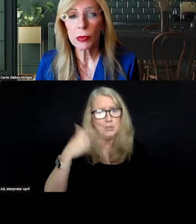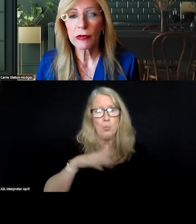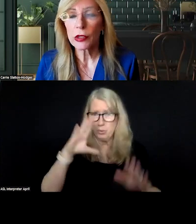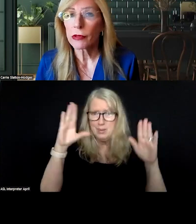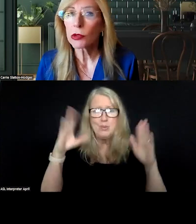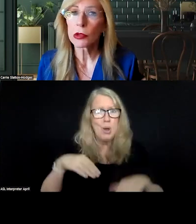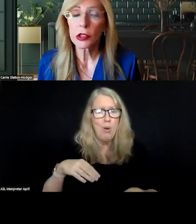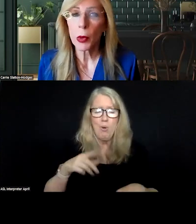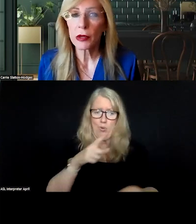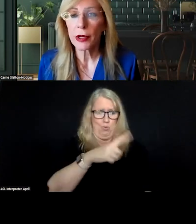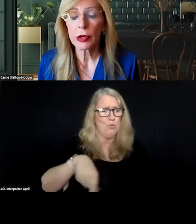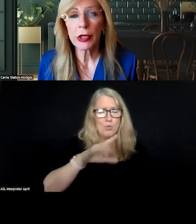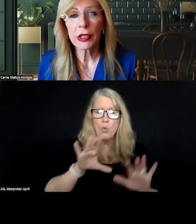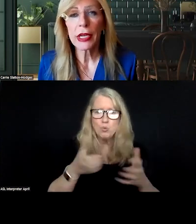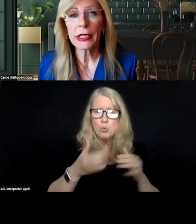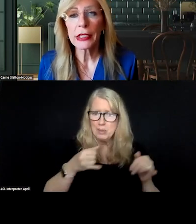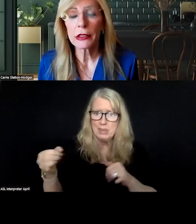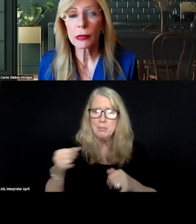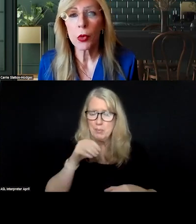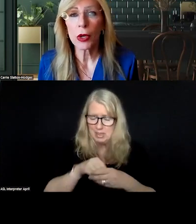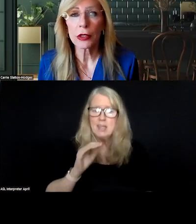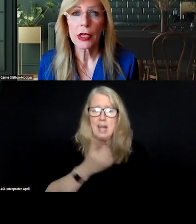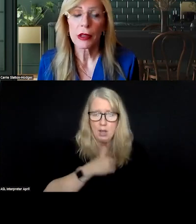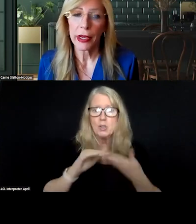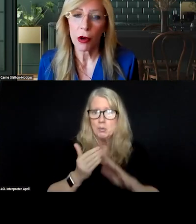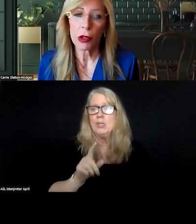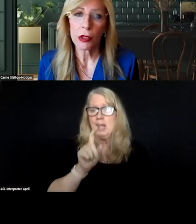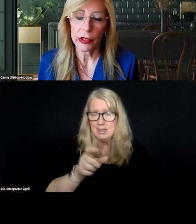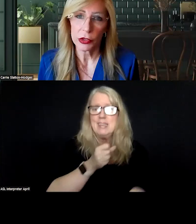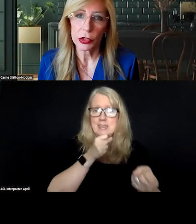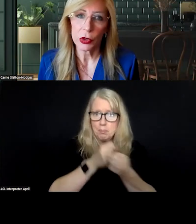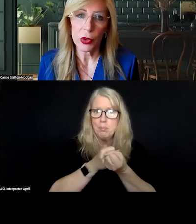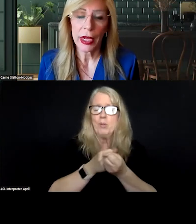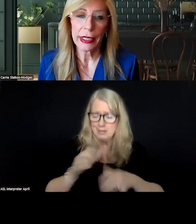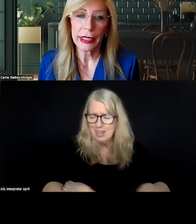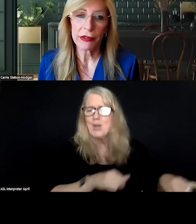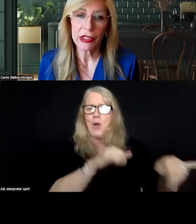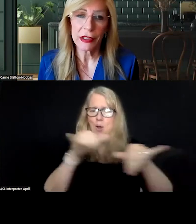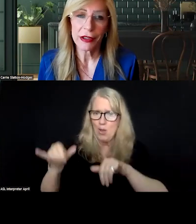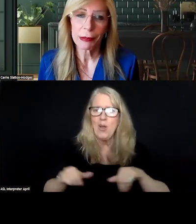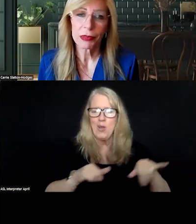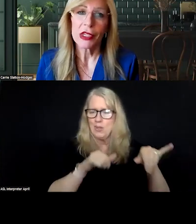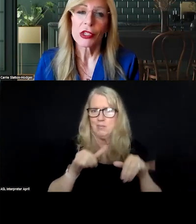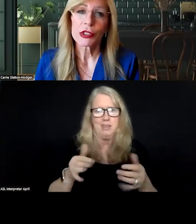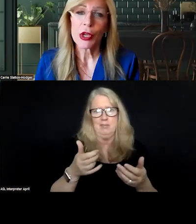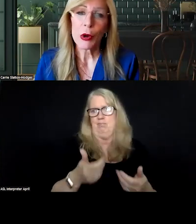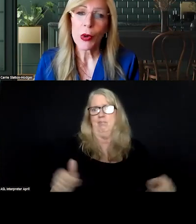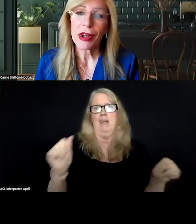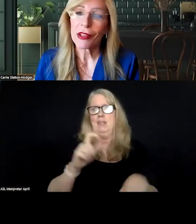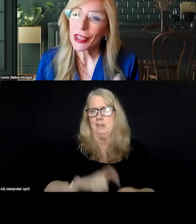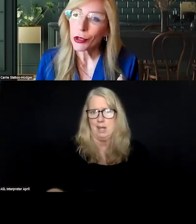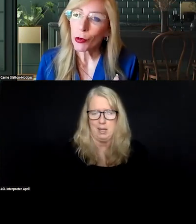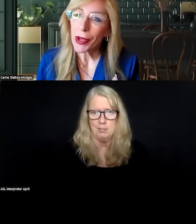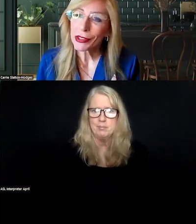that is a group of individuals that's part of our community and needs support like all of us do at any given time.